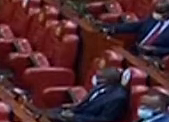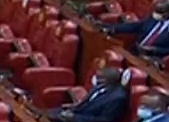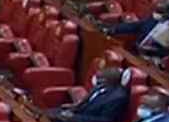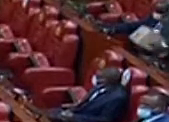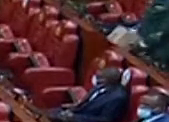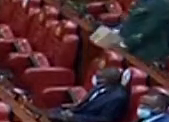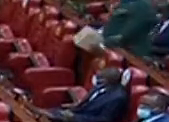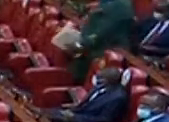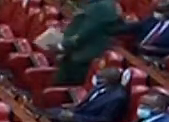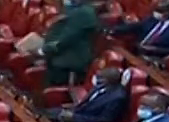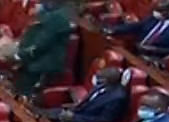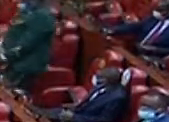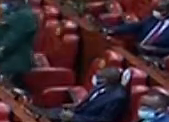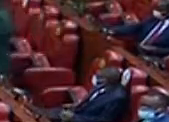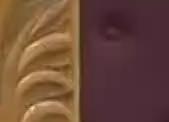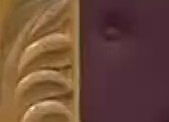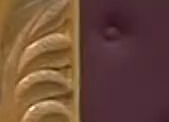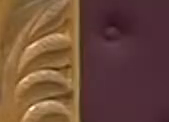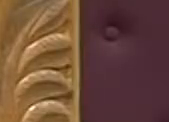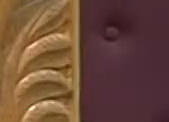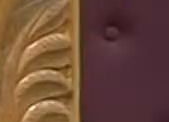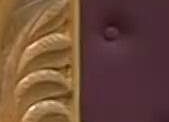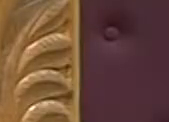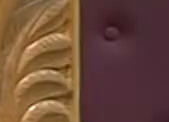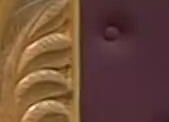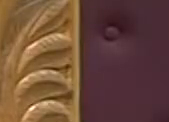2020. Is he still in the House?